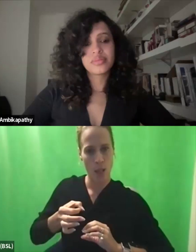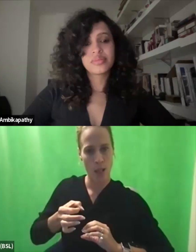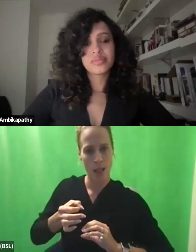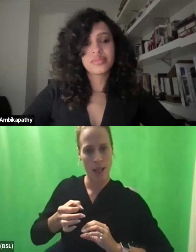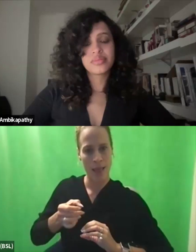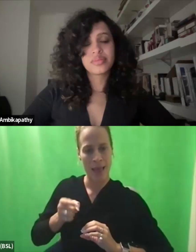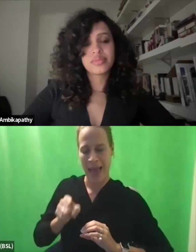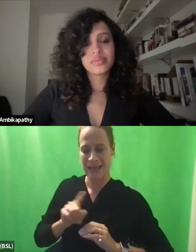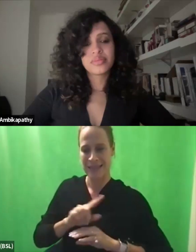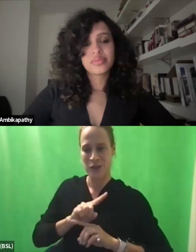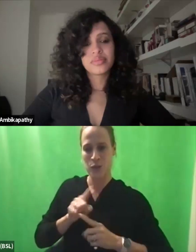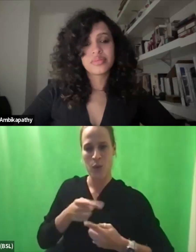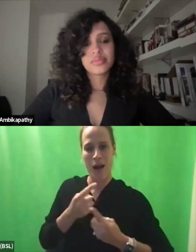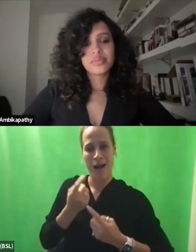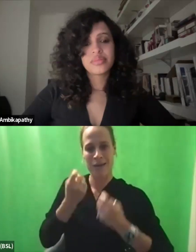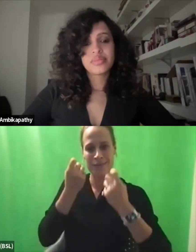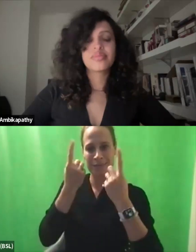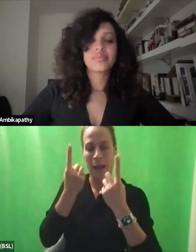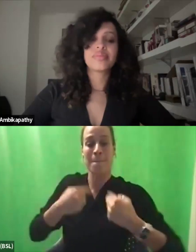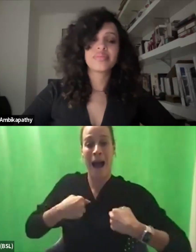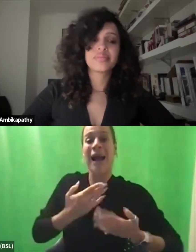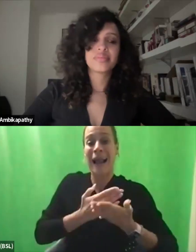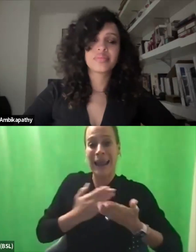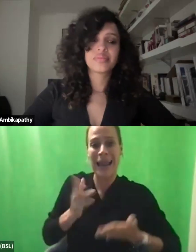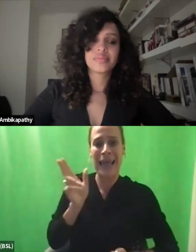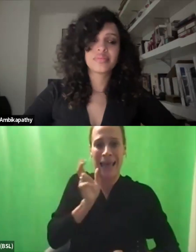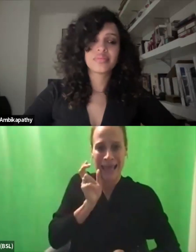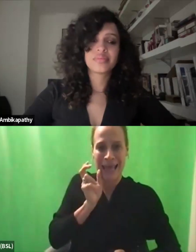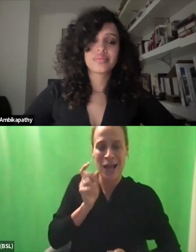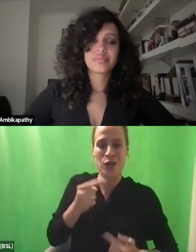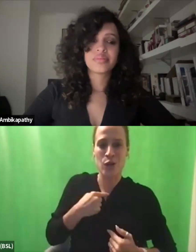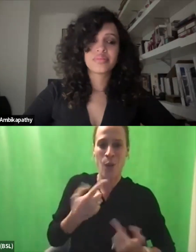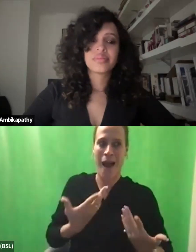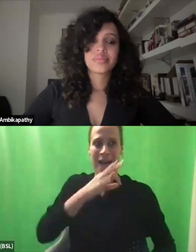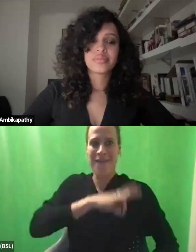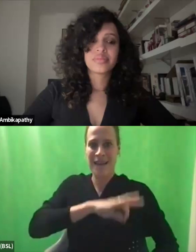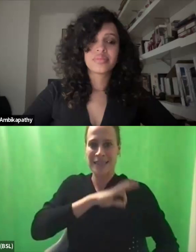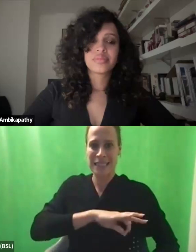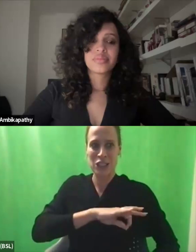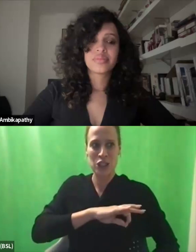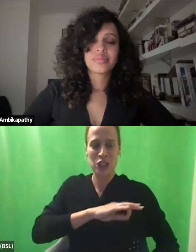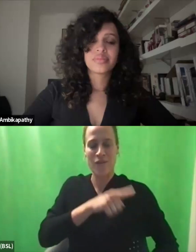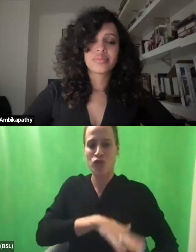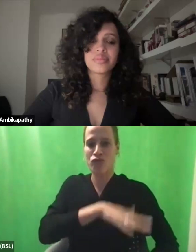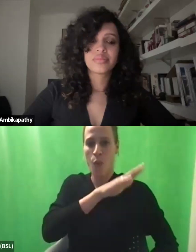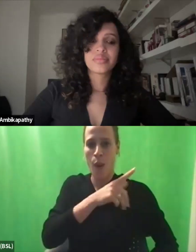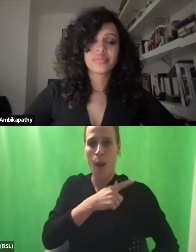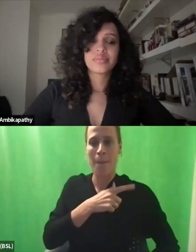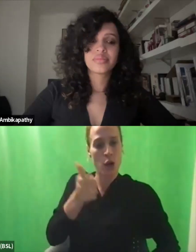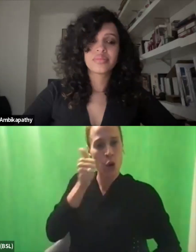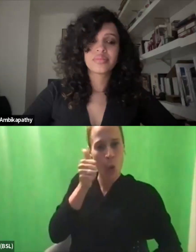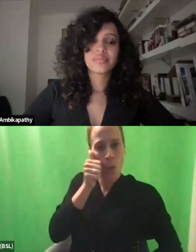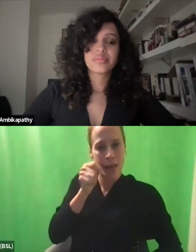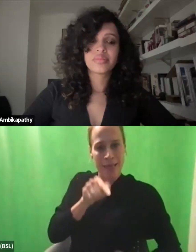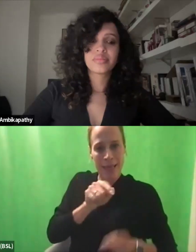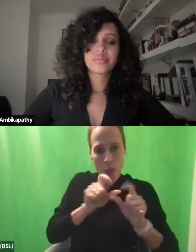imperceptible, but which is very clear to my ear. And maybe that is the advantage of having lived abroad for a long time. In any case,